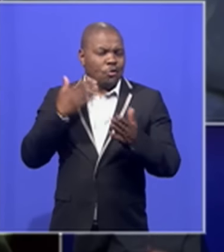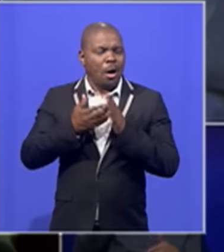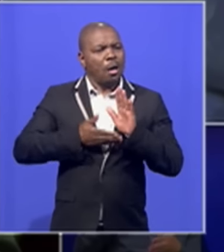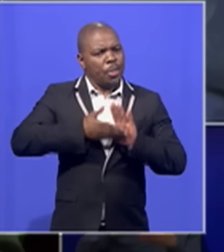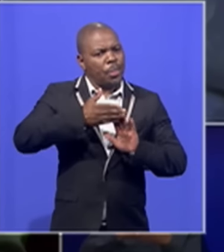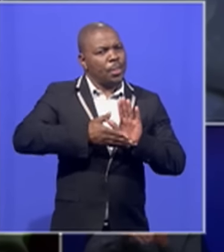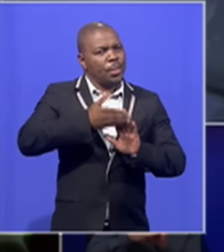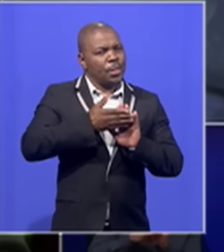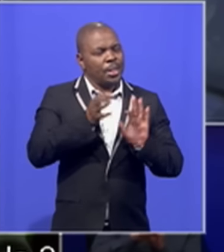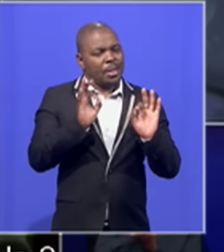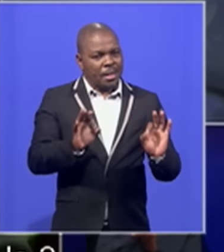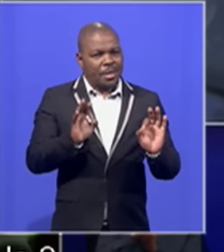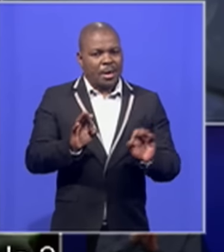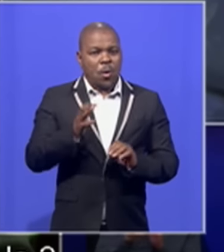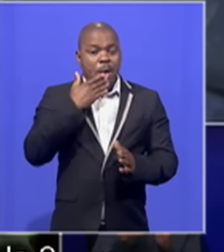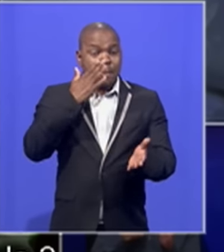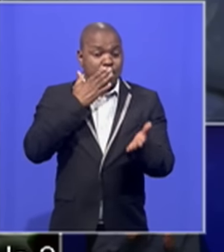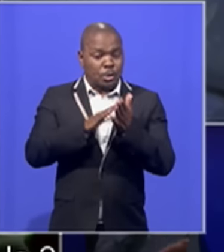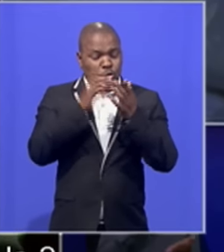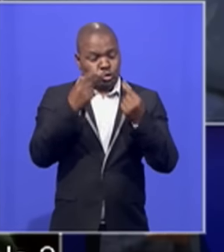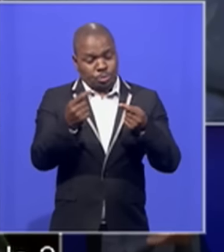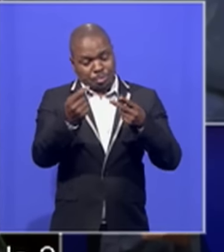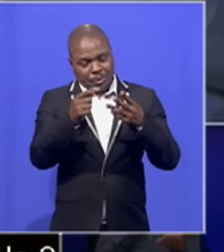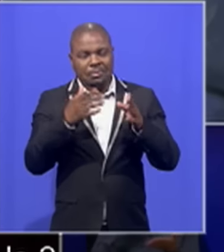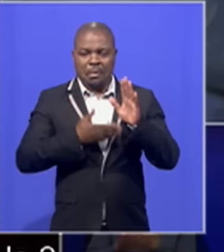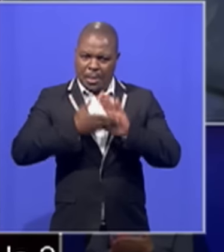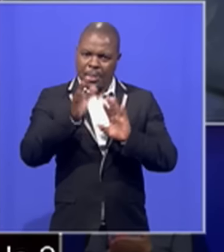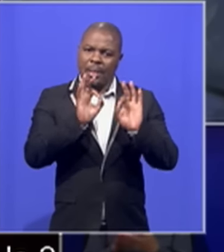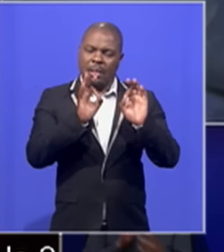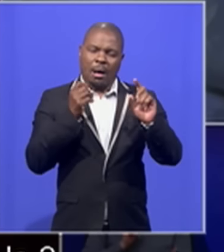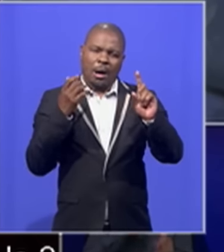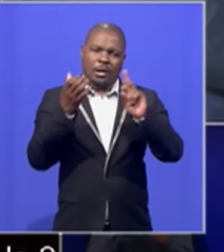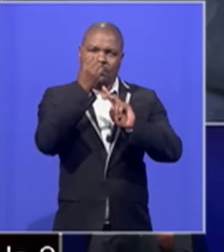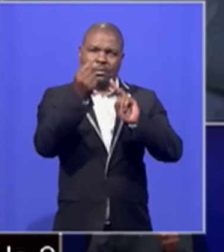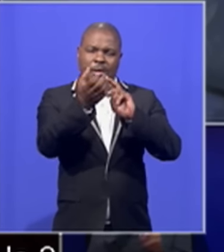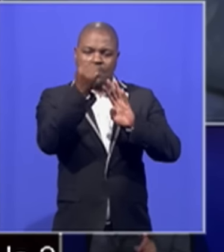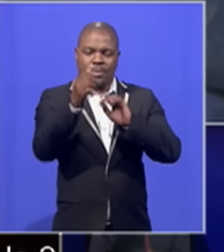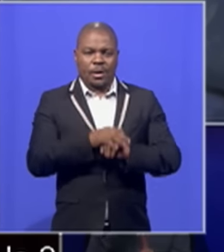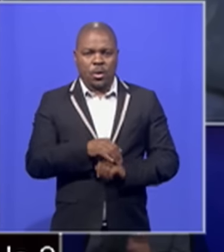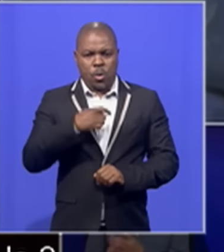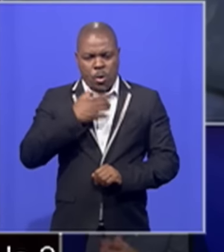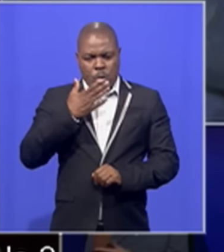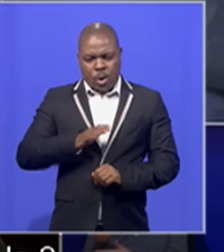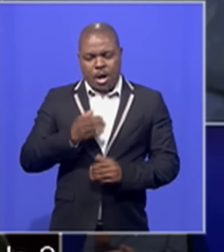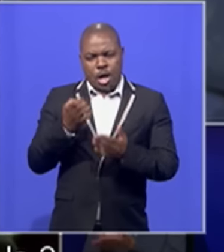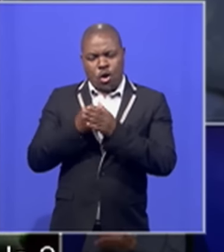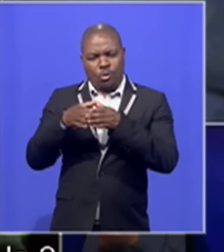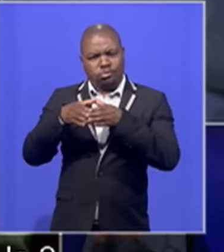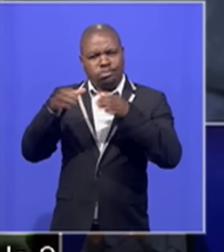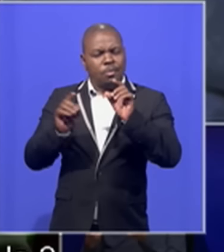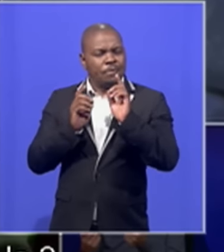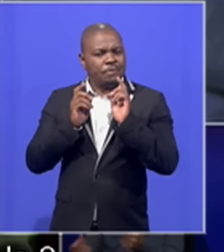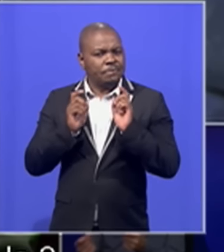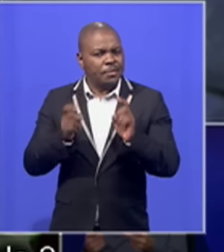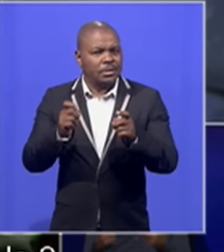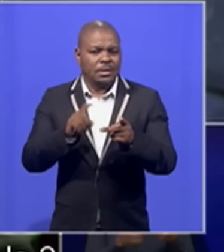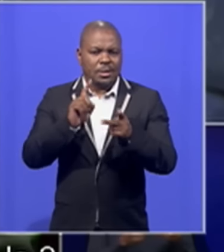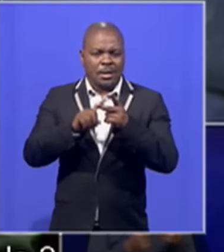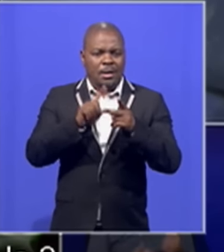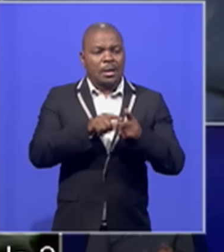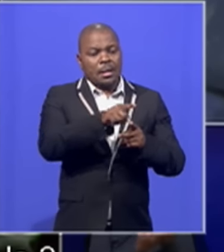the promises we have set out. A promise to grow the economy faster, to strengthen public